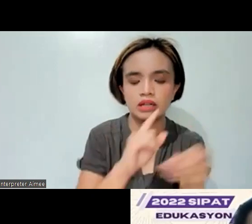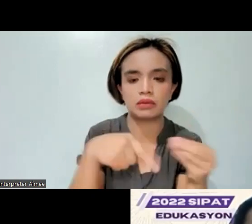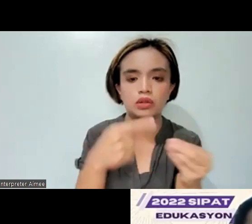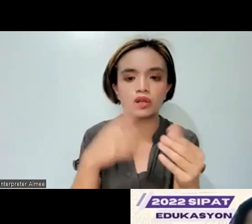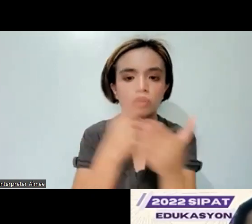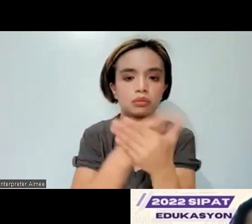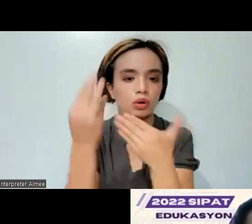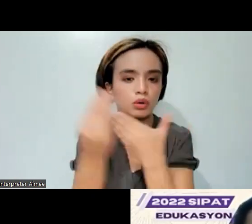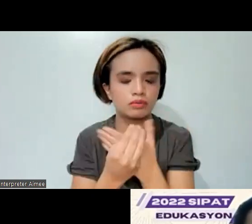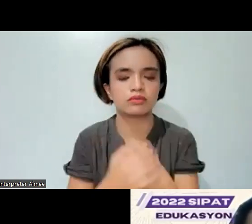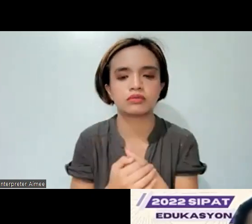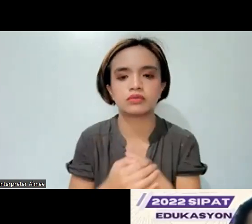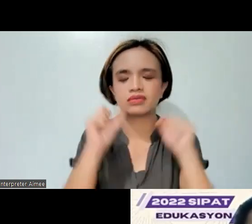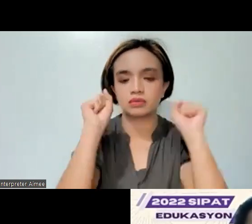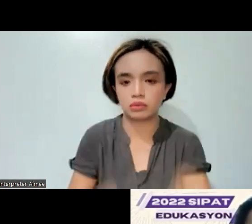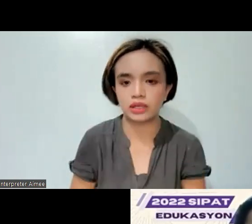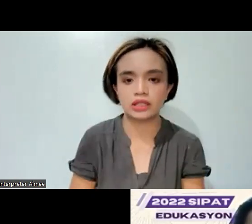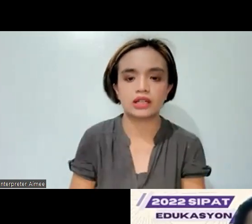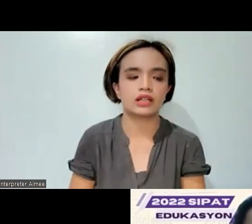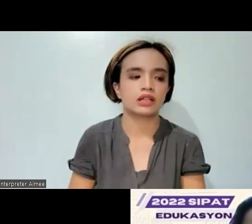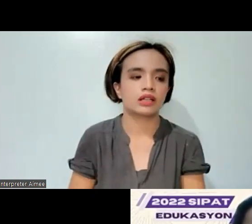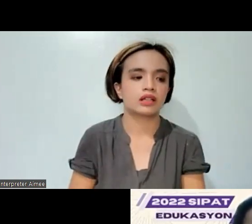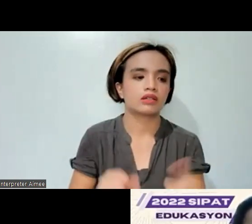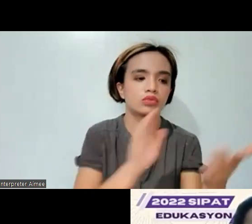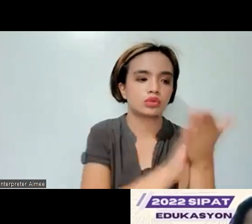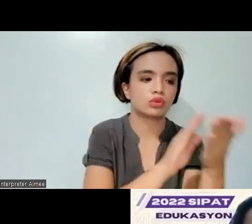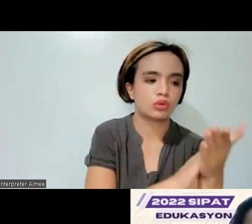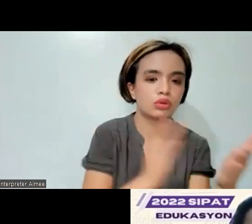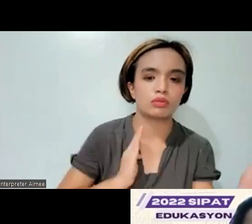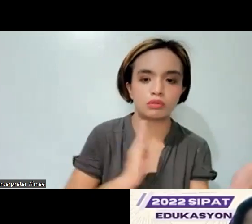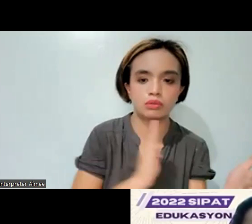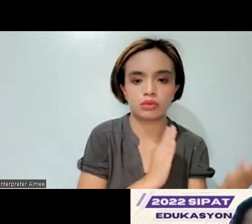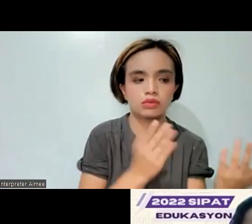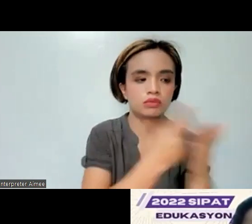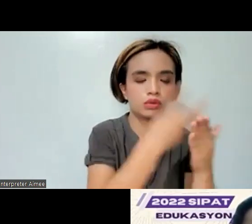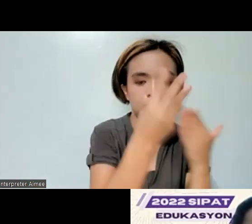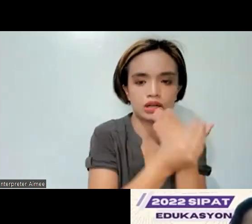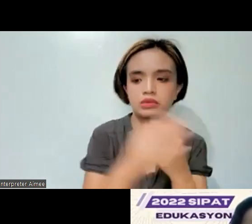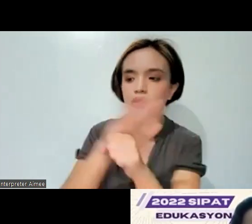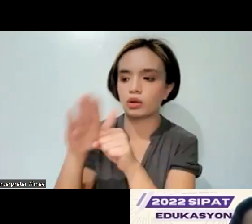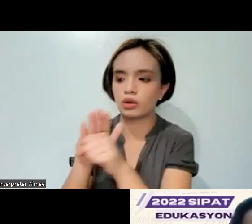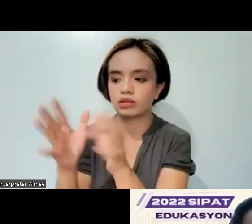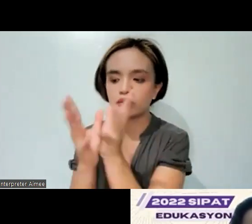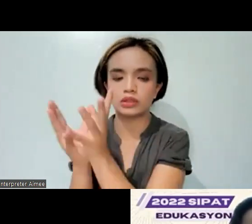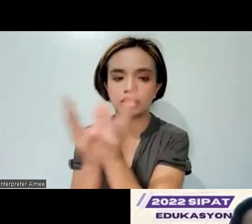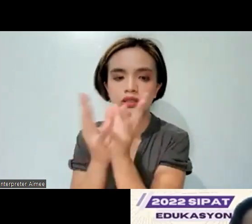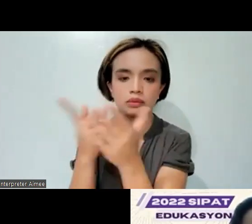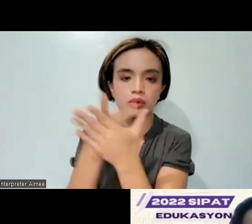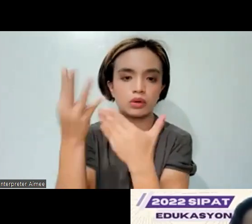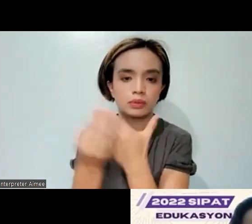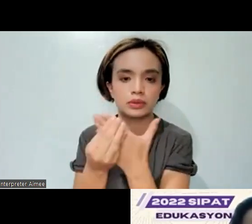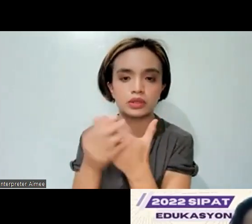programs. It can be school board programs, local community programs, in order to